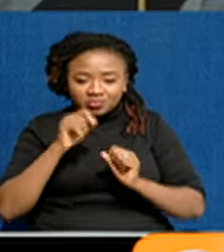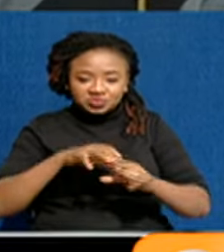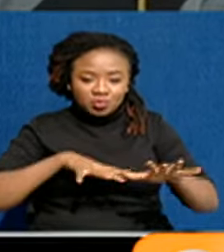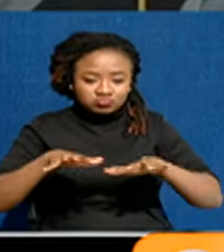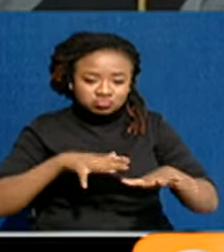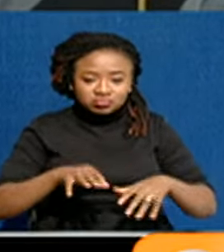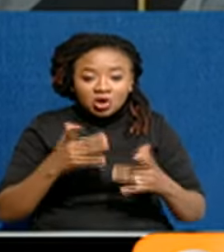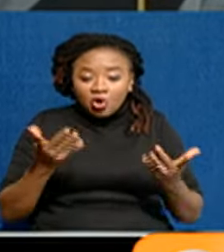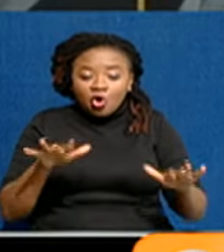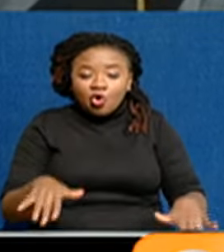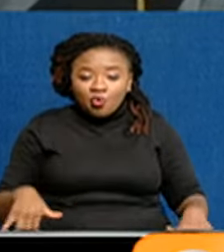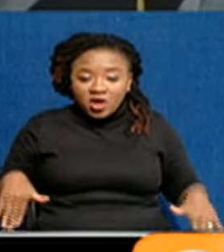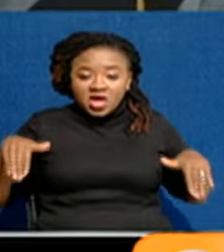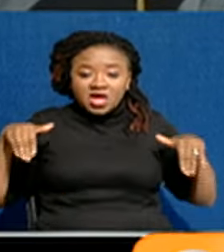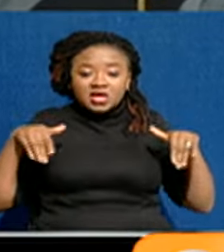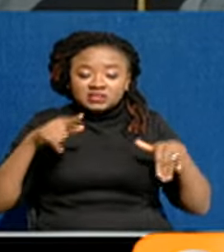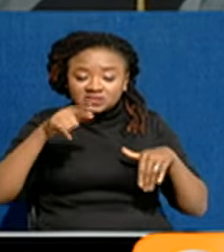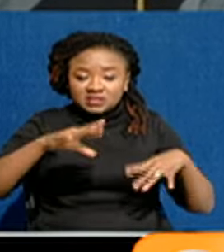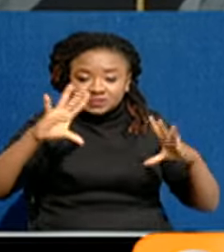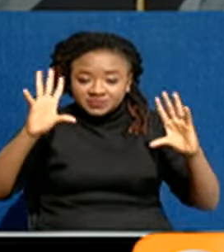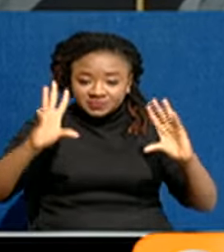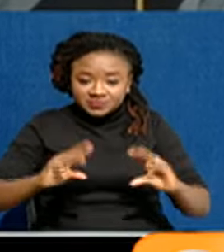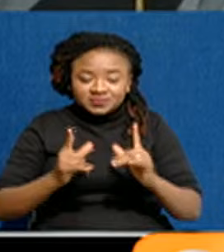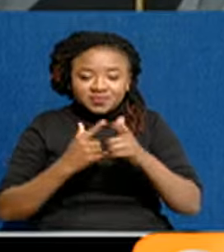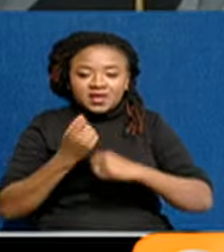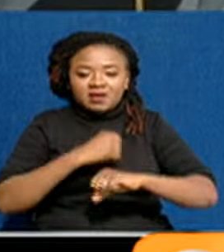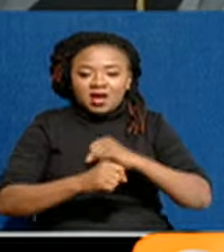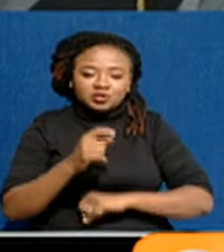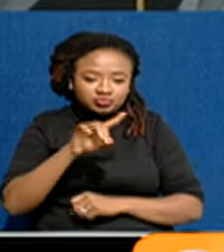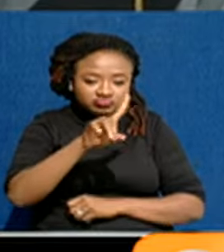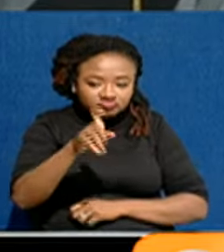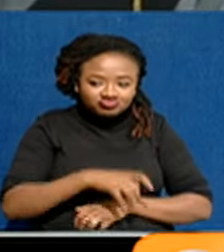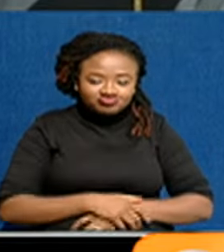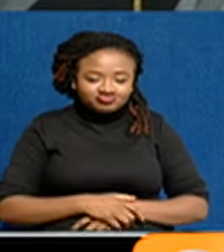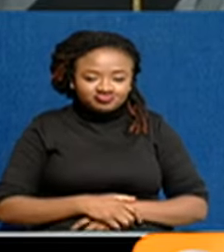or are they waiting for the mudslides to react?